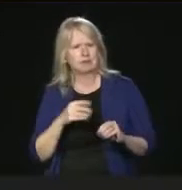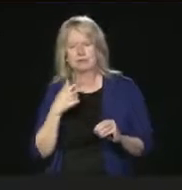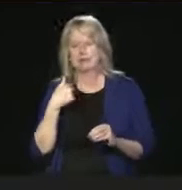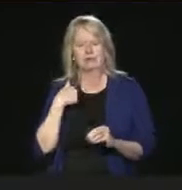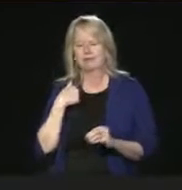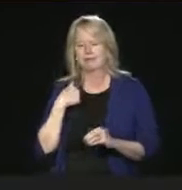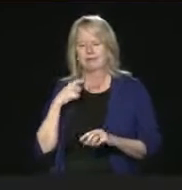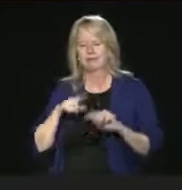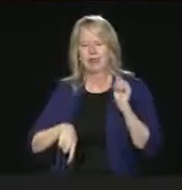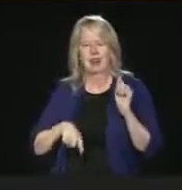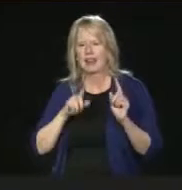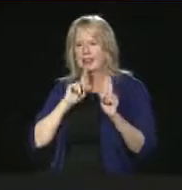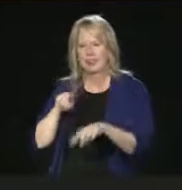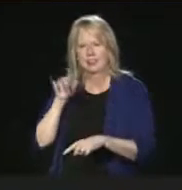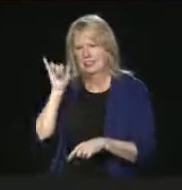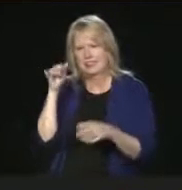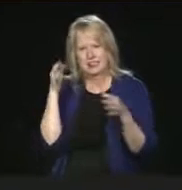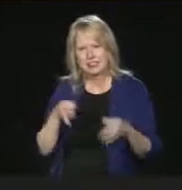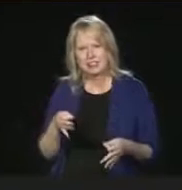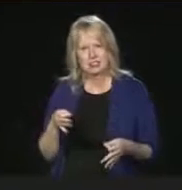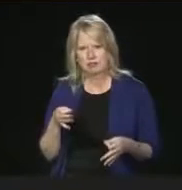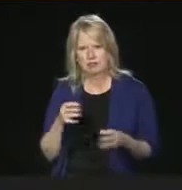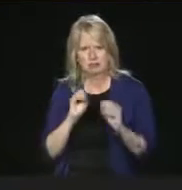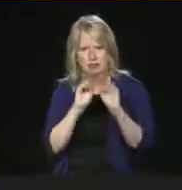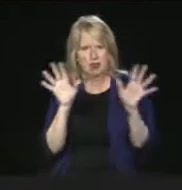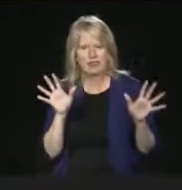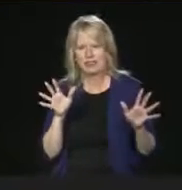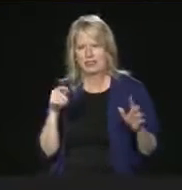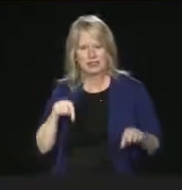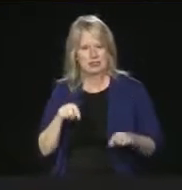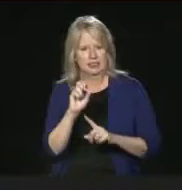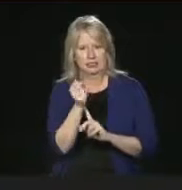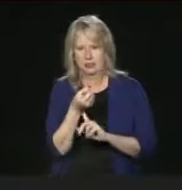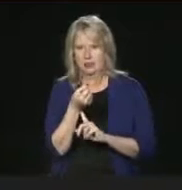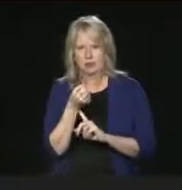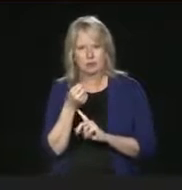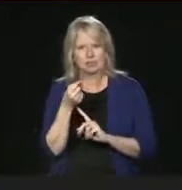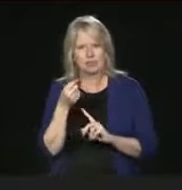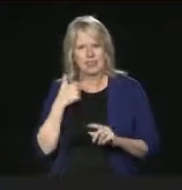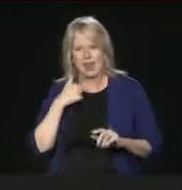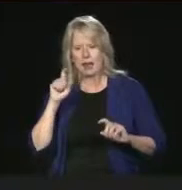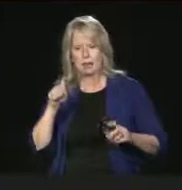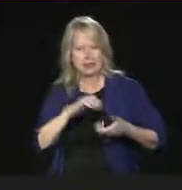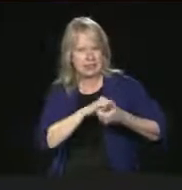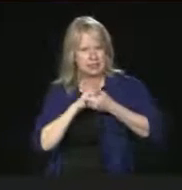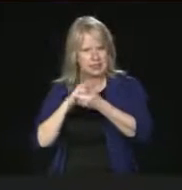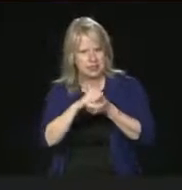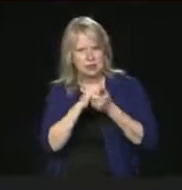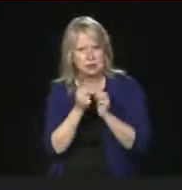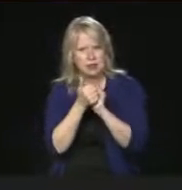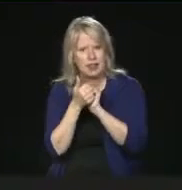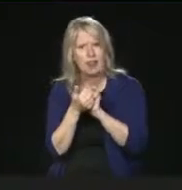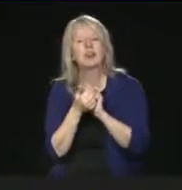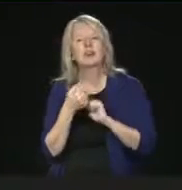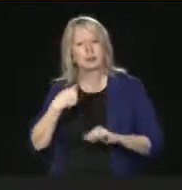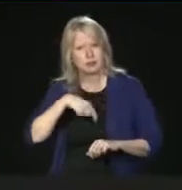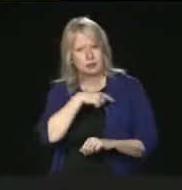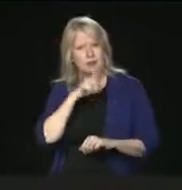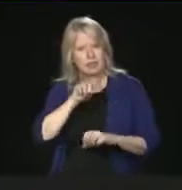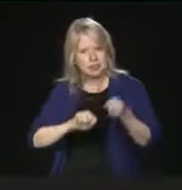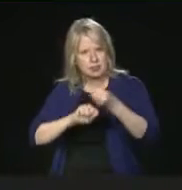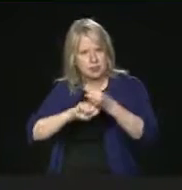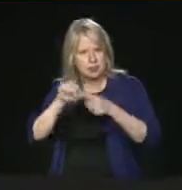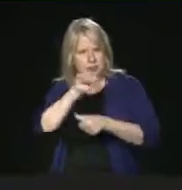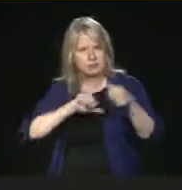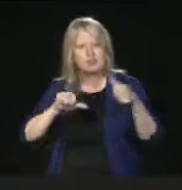that decision. Obviously, this is a situation in which Canadians need to pull together. We need to be there to support each other.